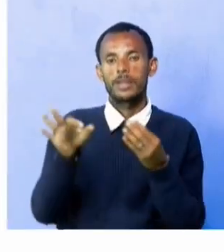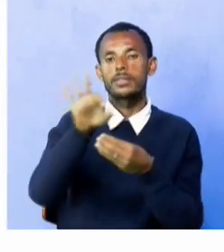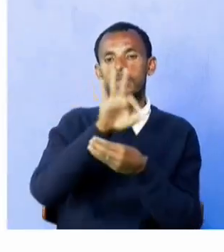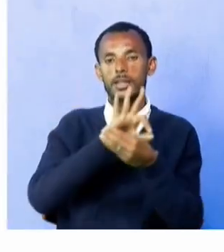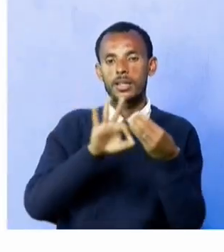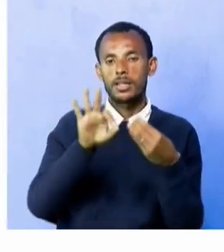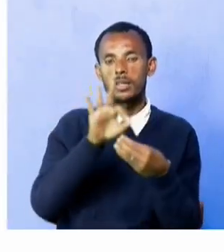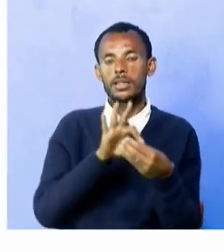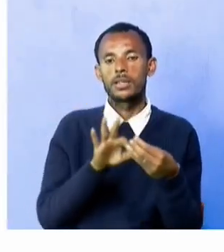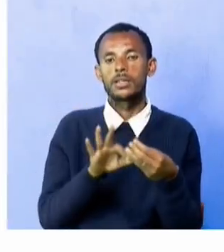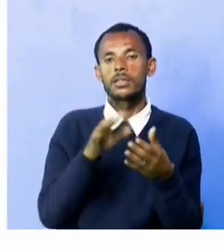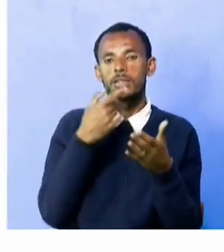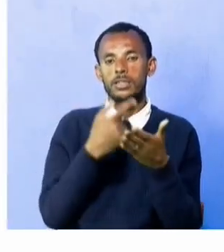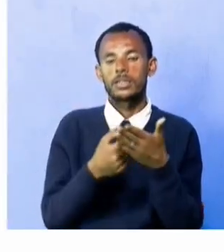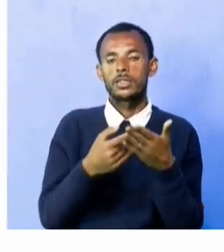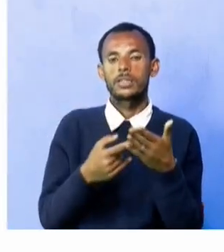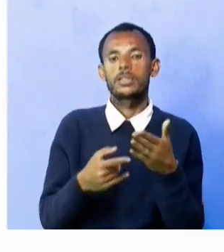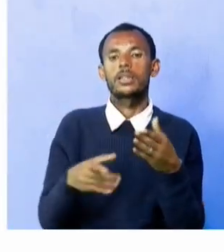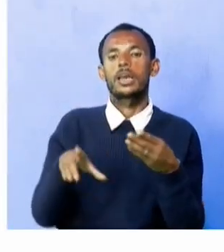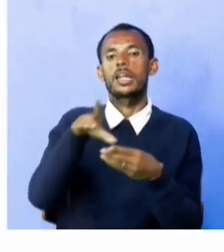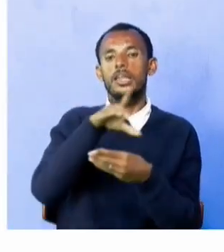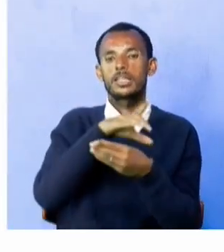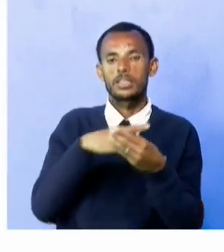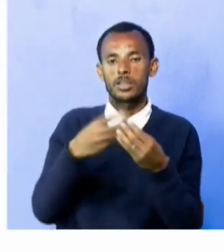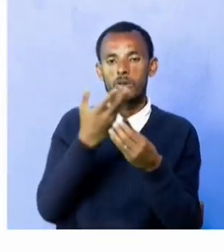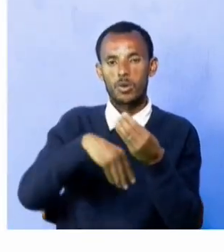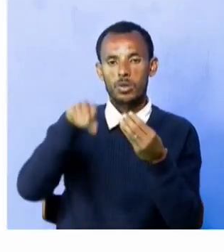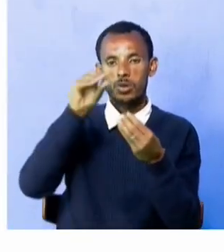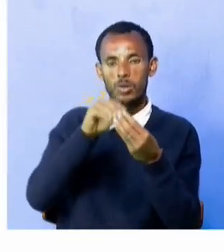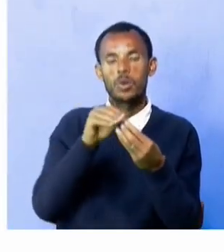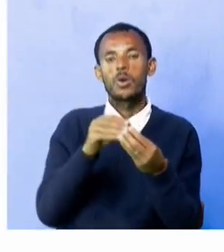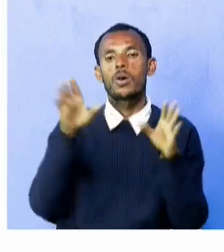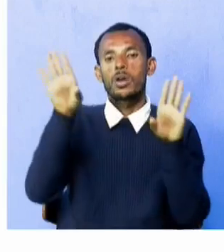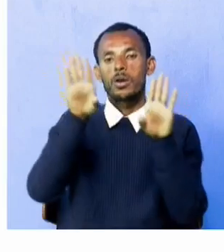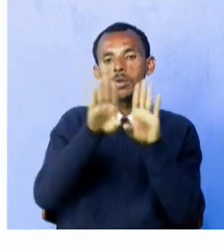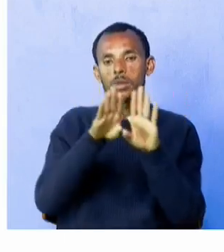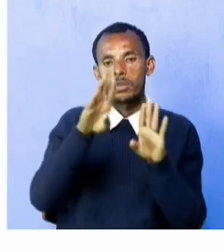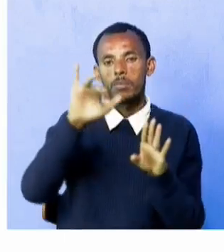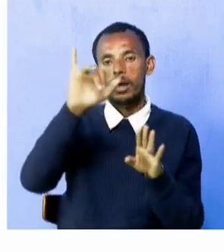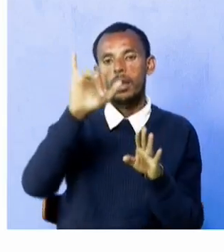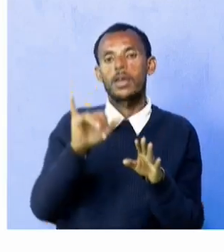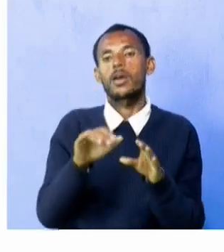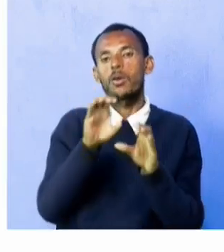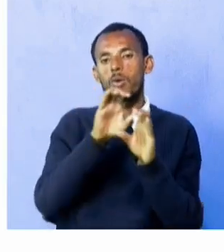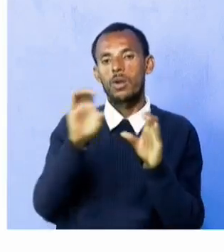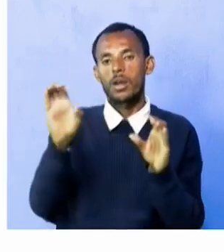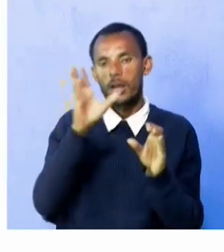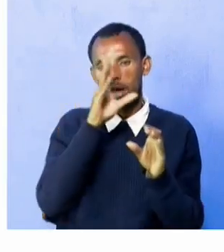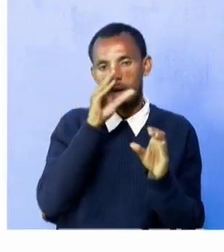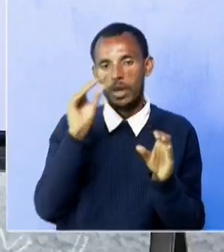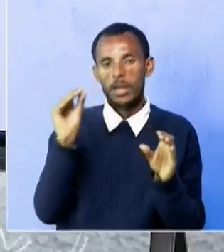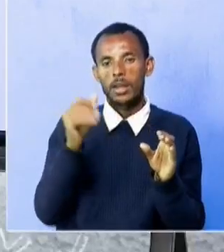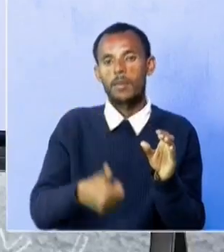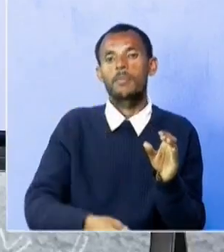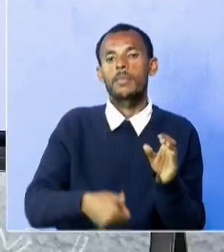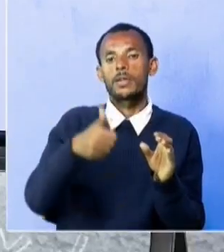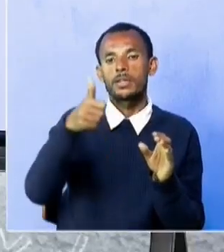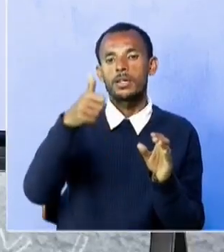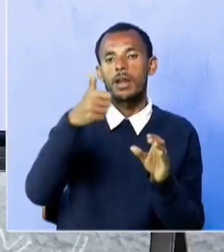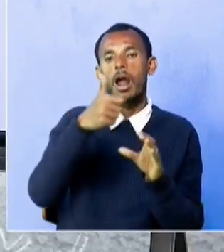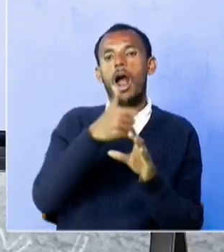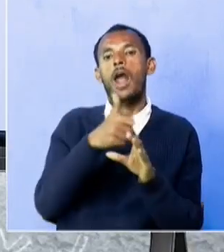okay, this region is also a region enclosed by a chord and a major